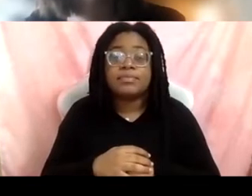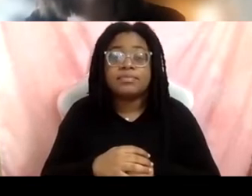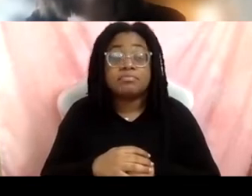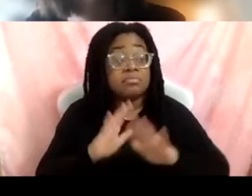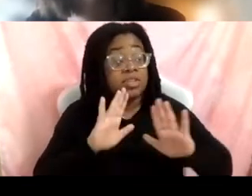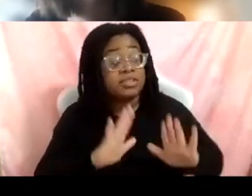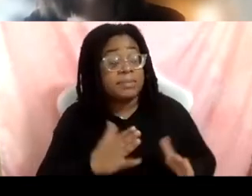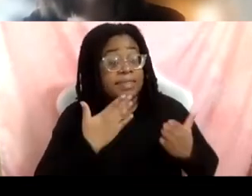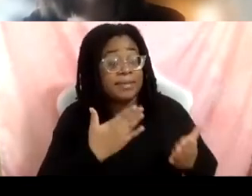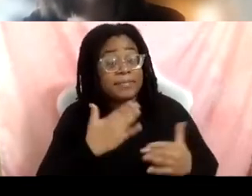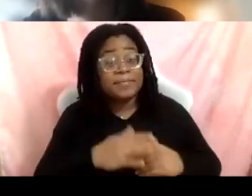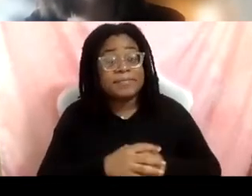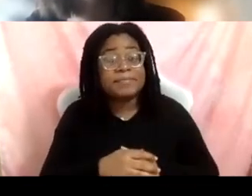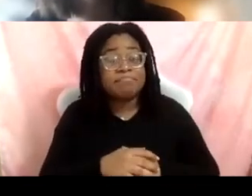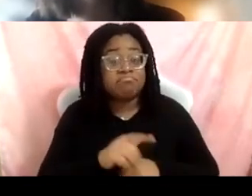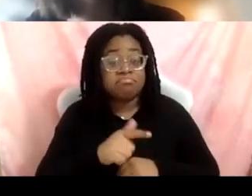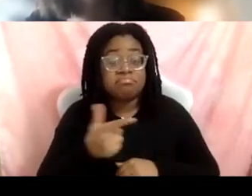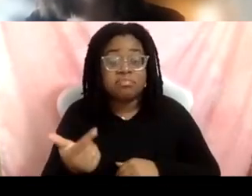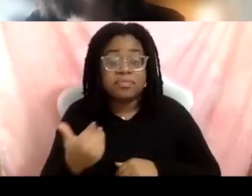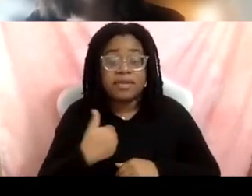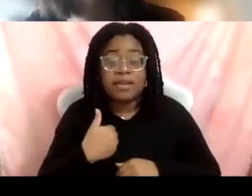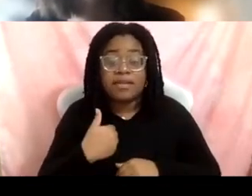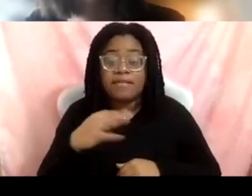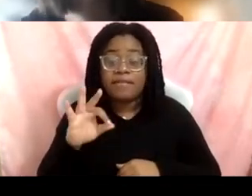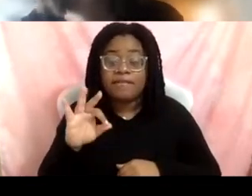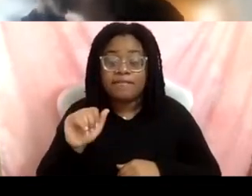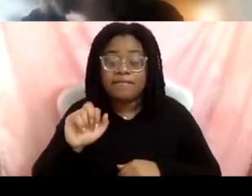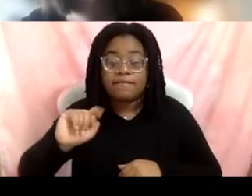Awesome. Thanks, Michael. Next up, I have Faith.